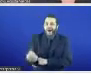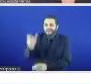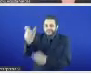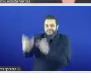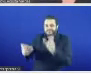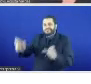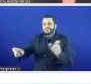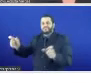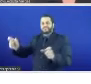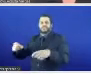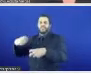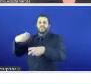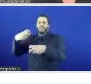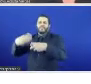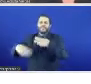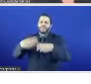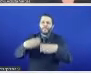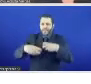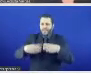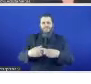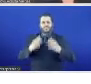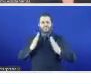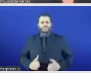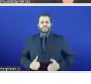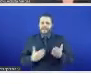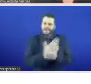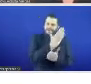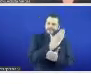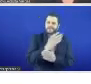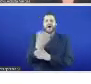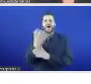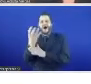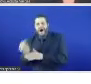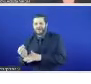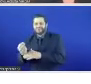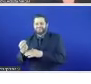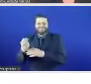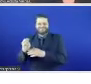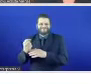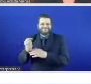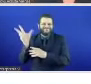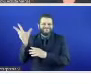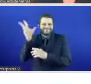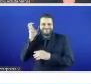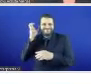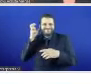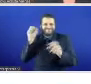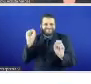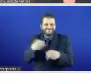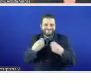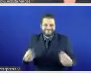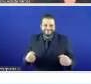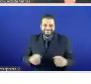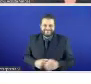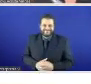is available in English, French, Spanish and Nahuatl. My name is Lauren Ahrens and I'm the head of the Gender, Sexuality and Identity